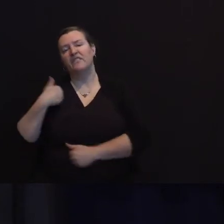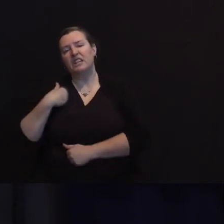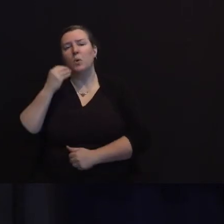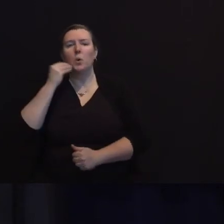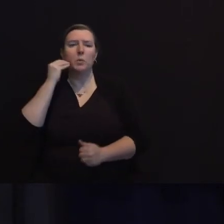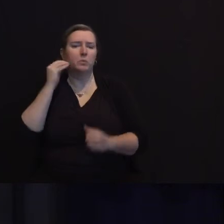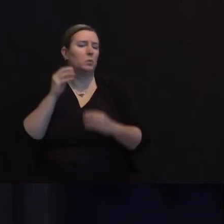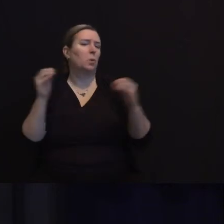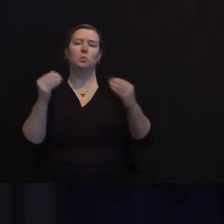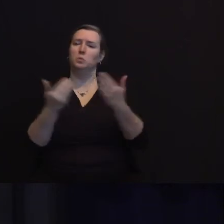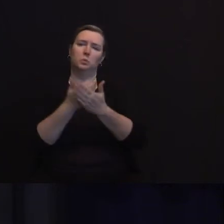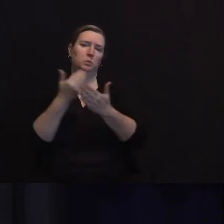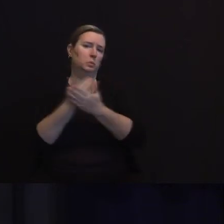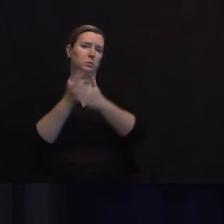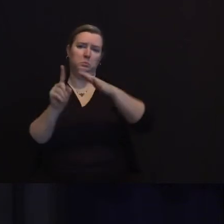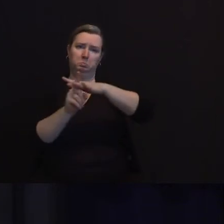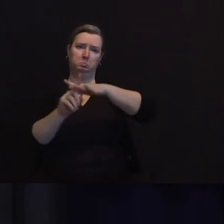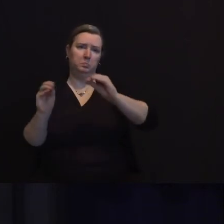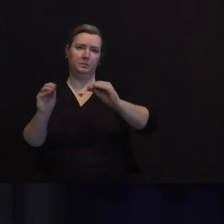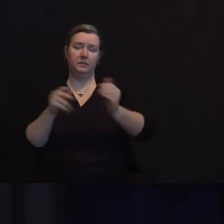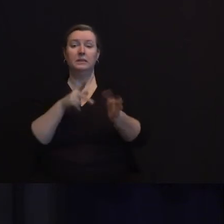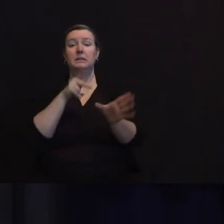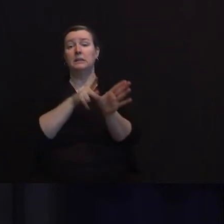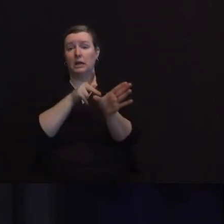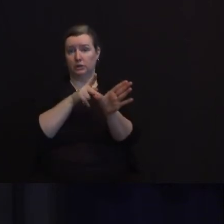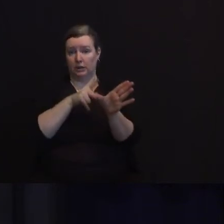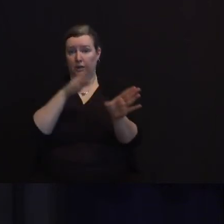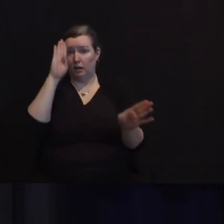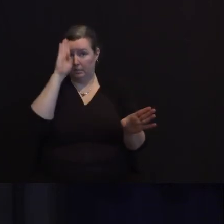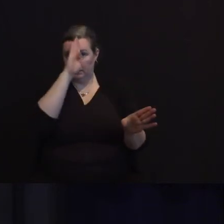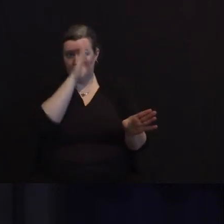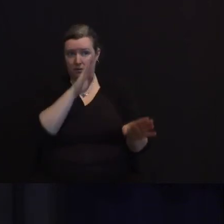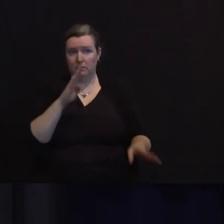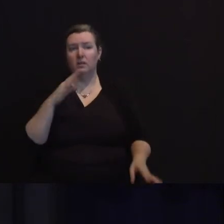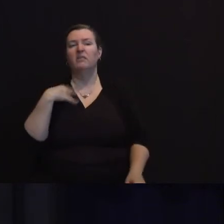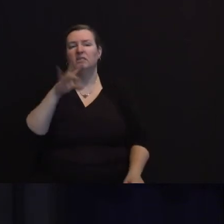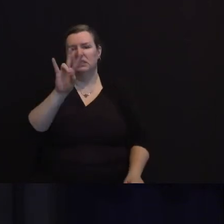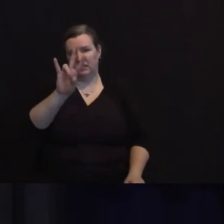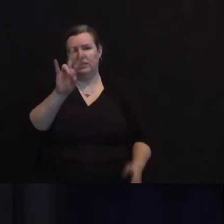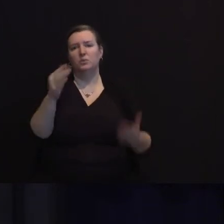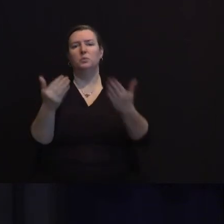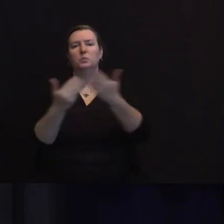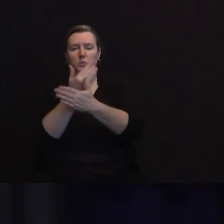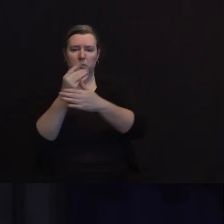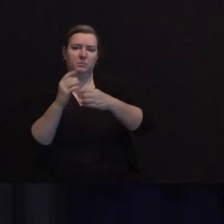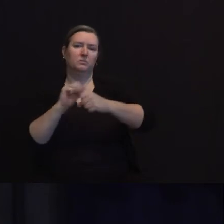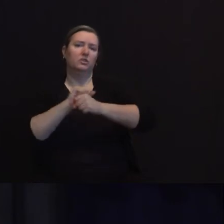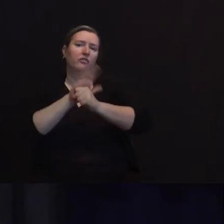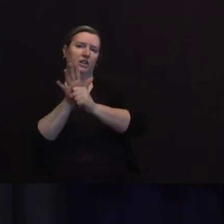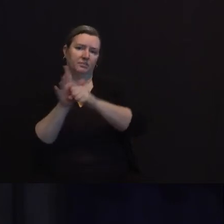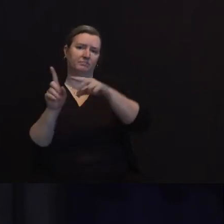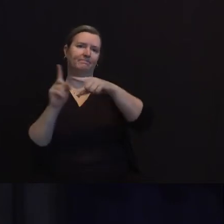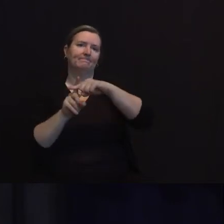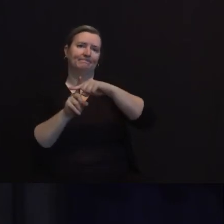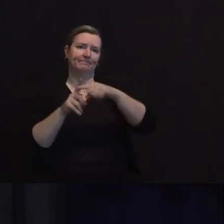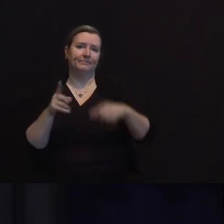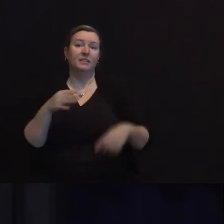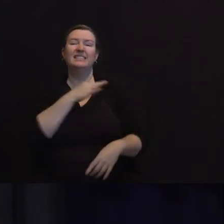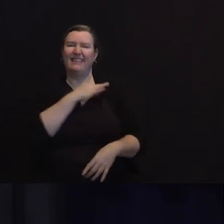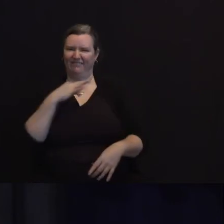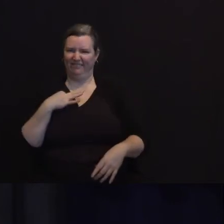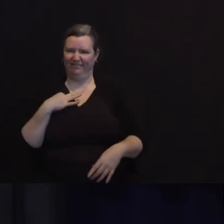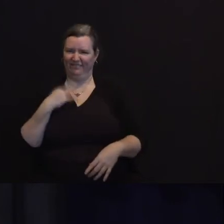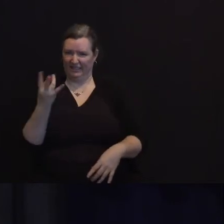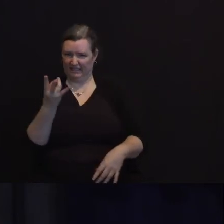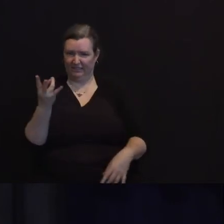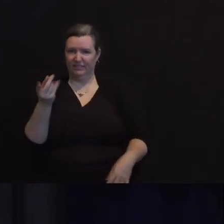and the psych hospitals are reporting 7 new positive cases among their staff. Positivity at the